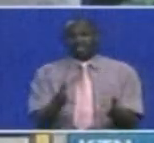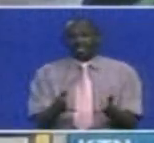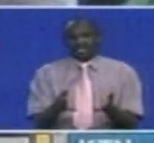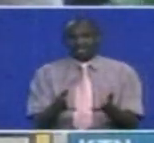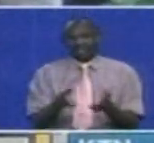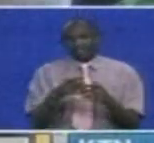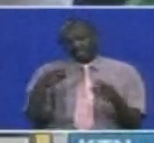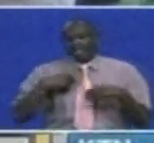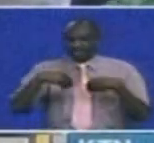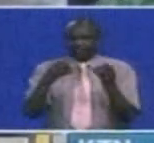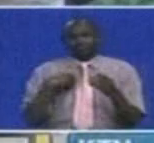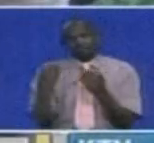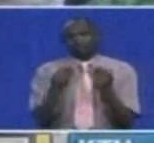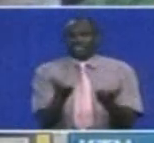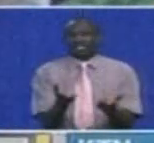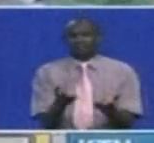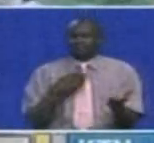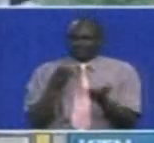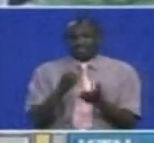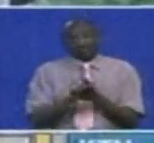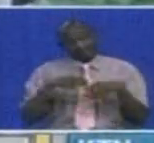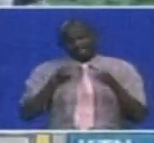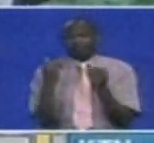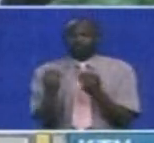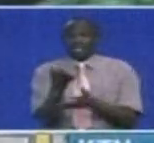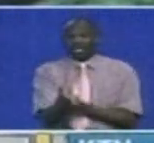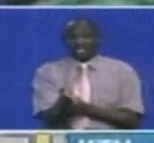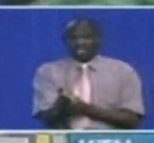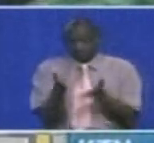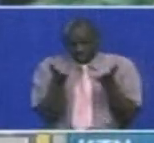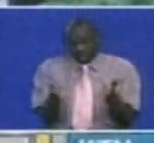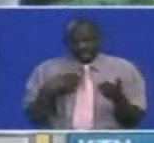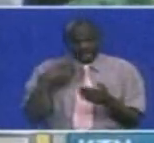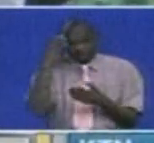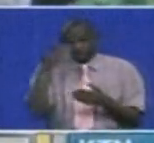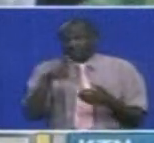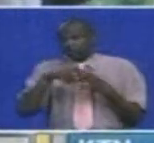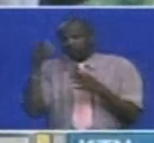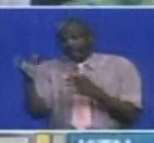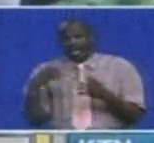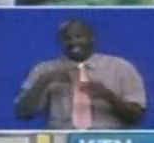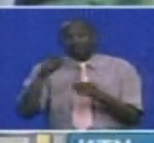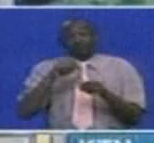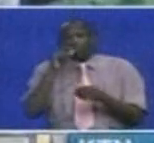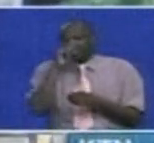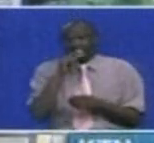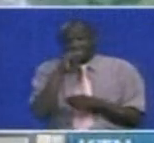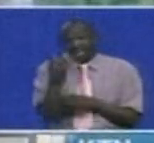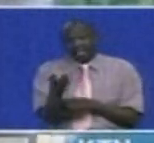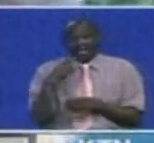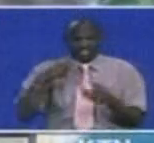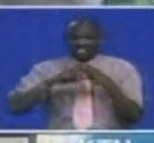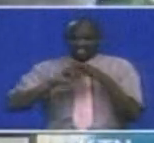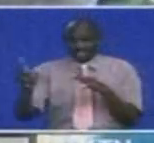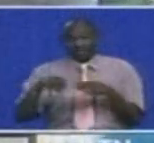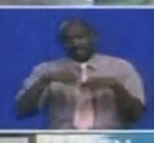kuniachia watoto ndio akakimbia akaacha watoto kwa sasa hata sisi jua ameenda wapi na ni Mtanzania kwa hivyo amekimbia hao